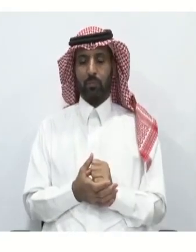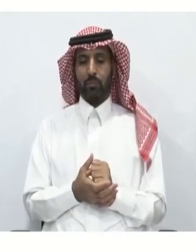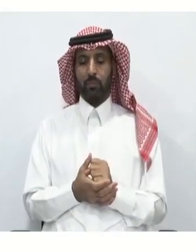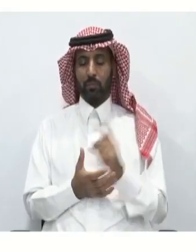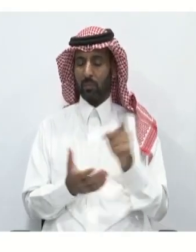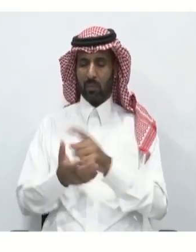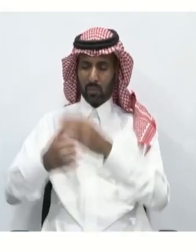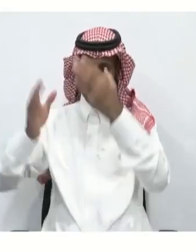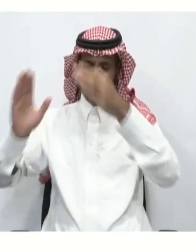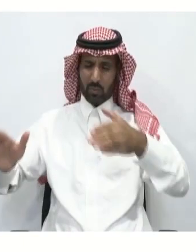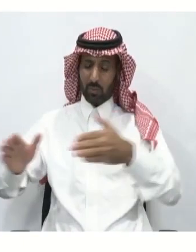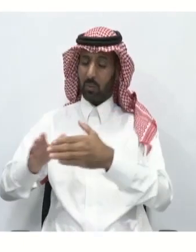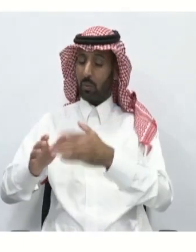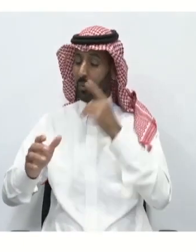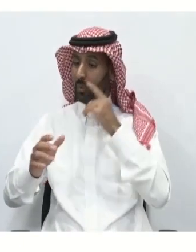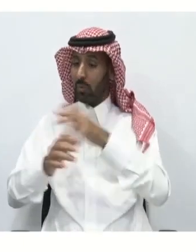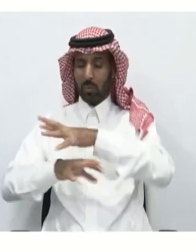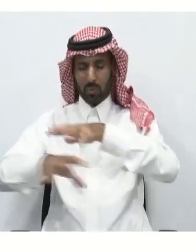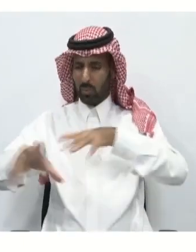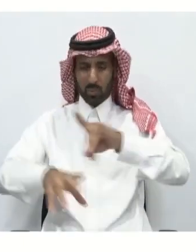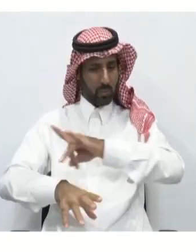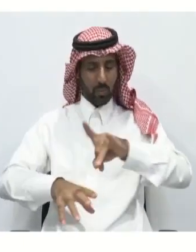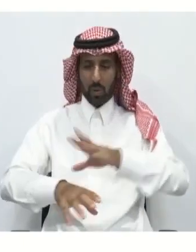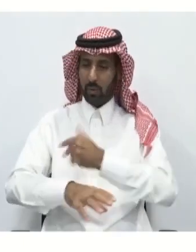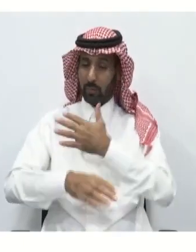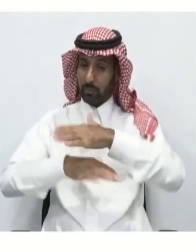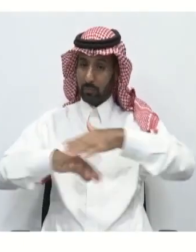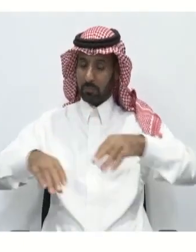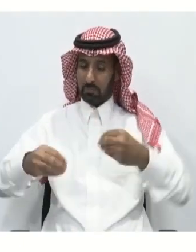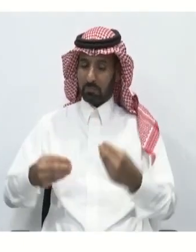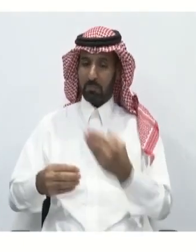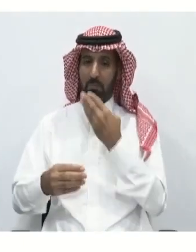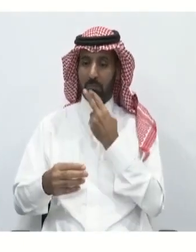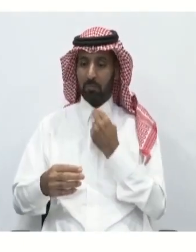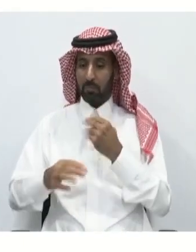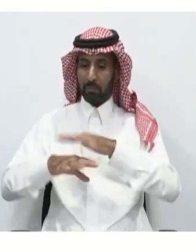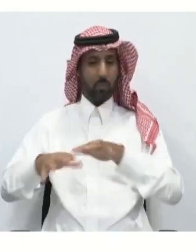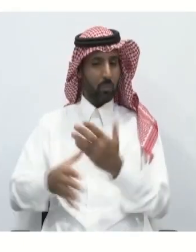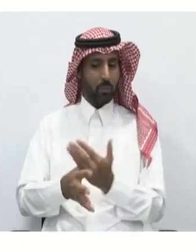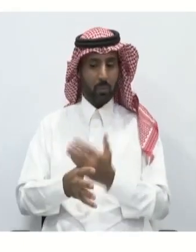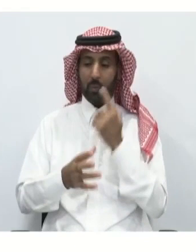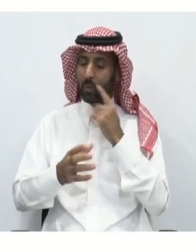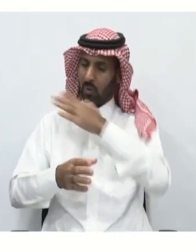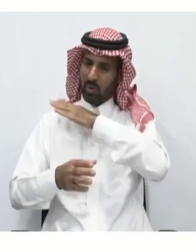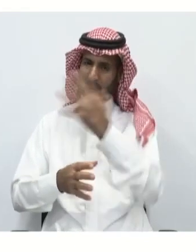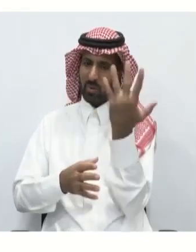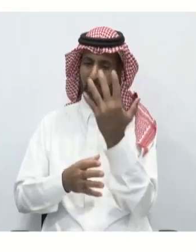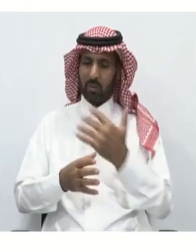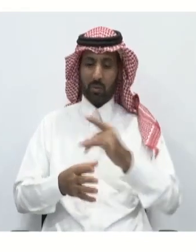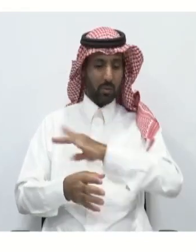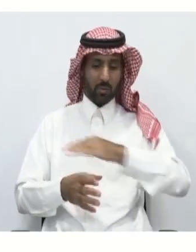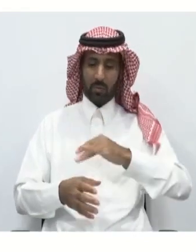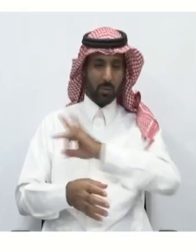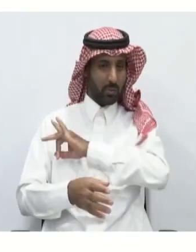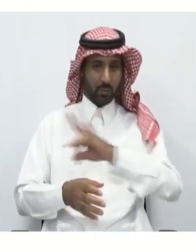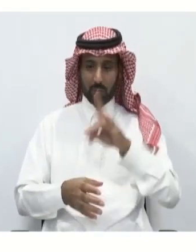Yes, they were built by hand on raised platforms, so they don't touch the trees or anything else. They were built by